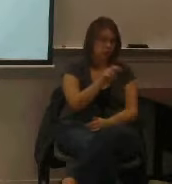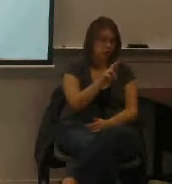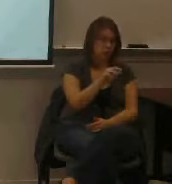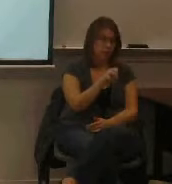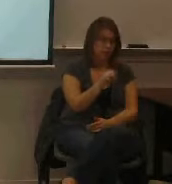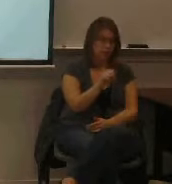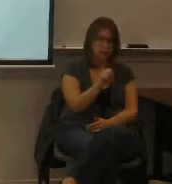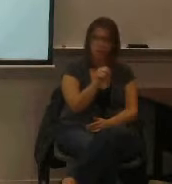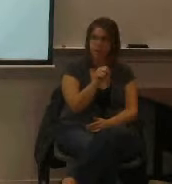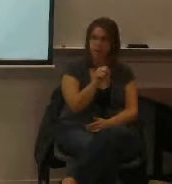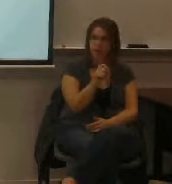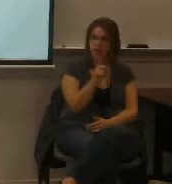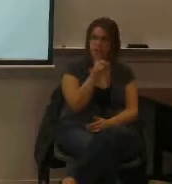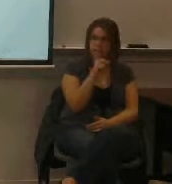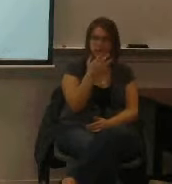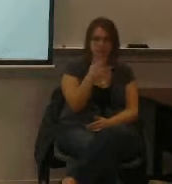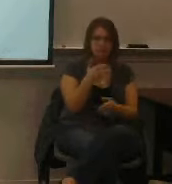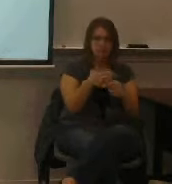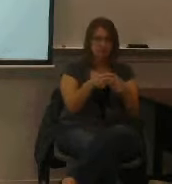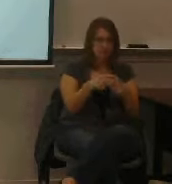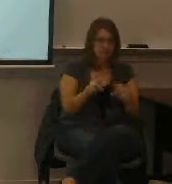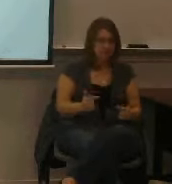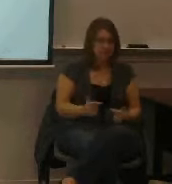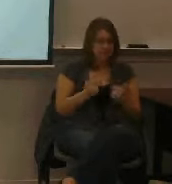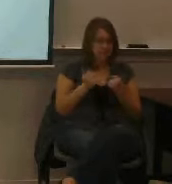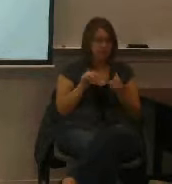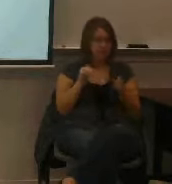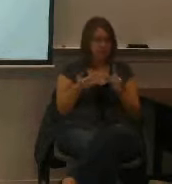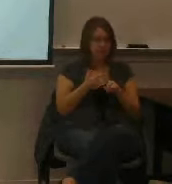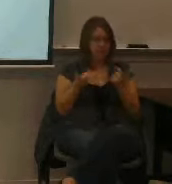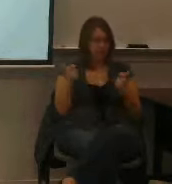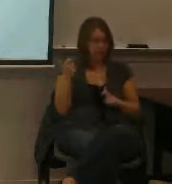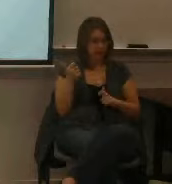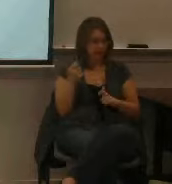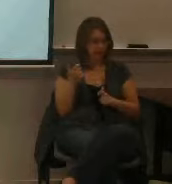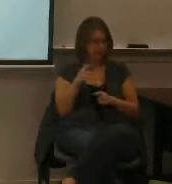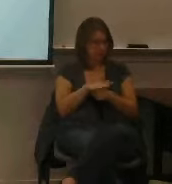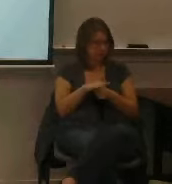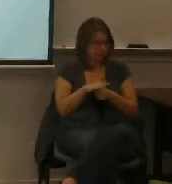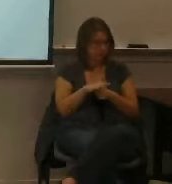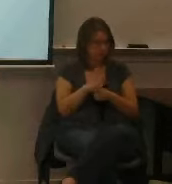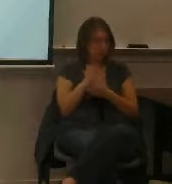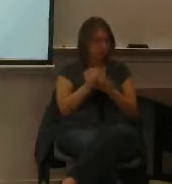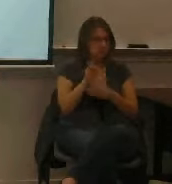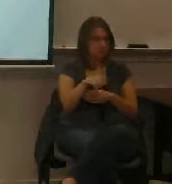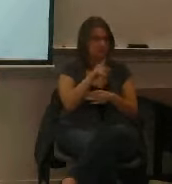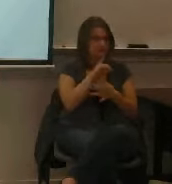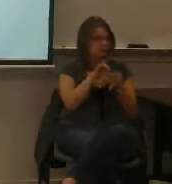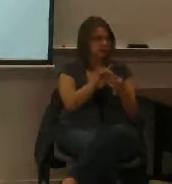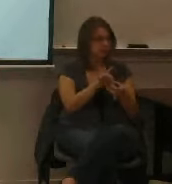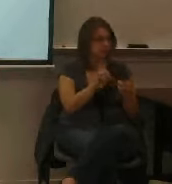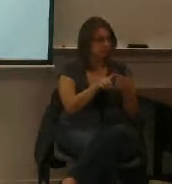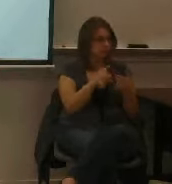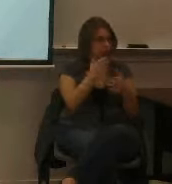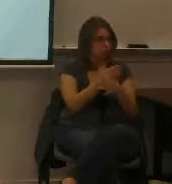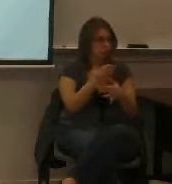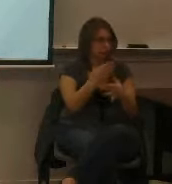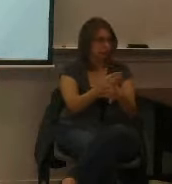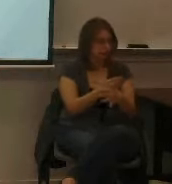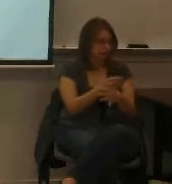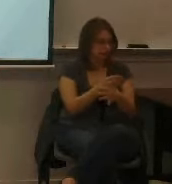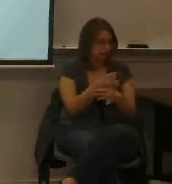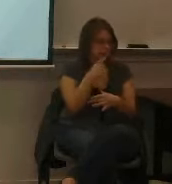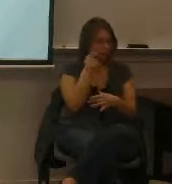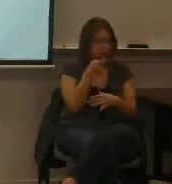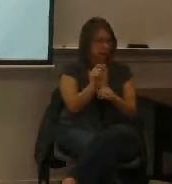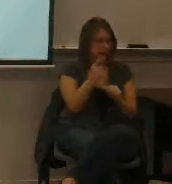streams are relatively short-lived relative to the large ones. And part of it's related to disturbance,